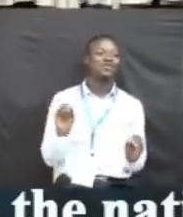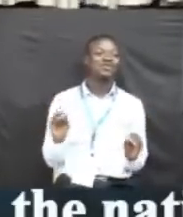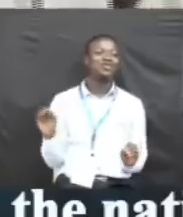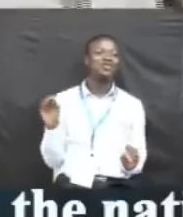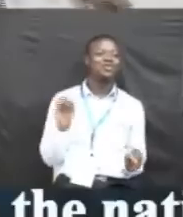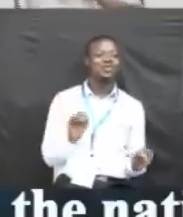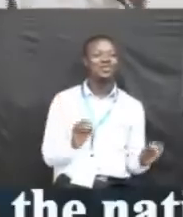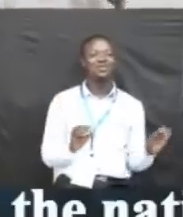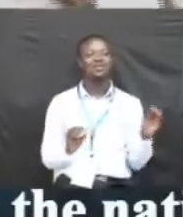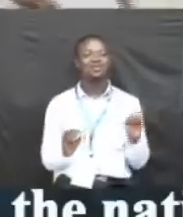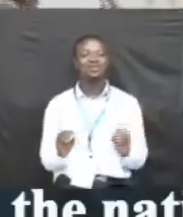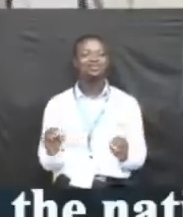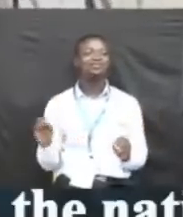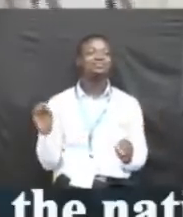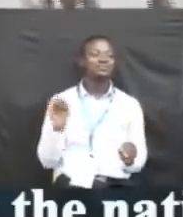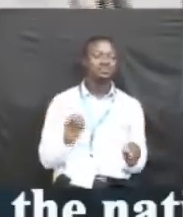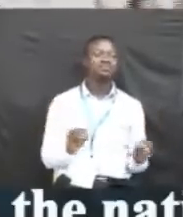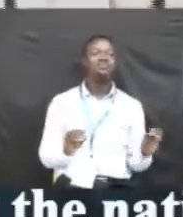Ooh.